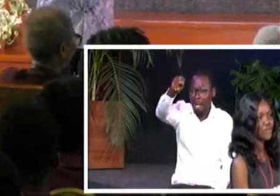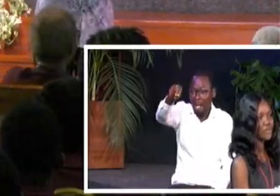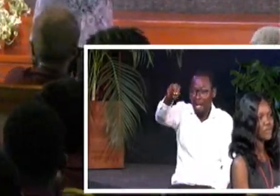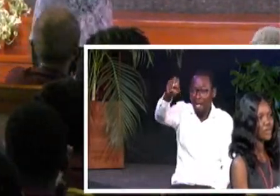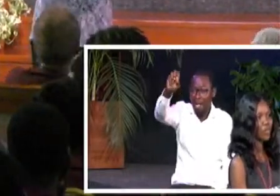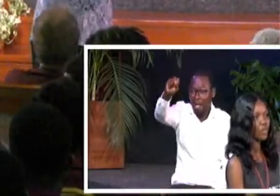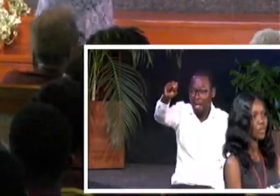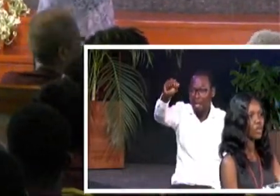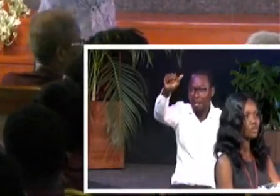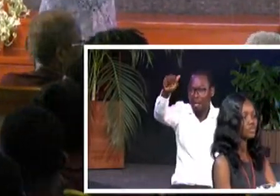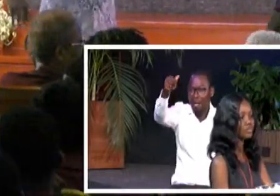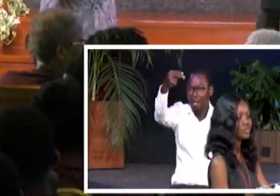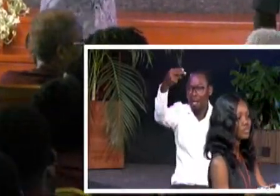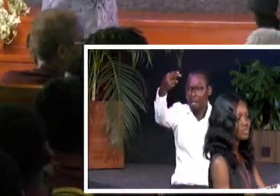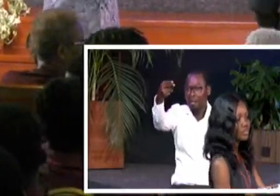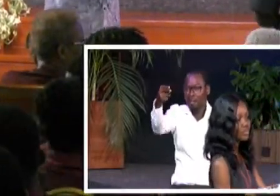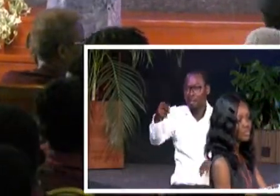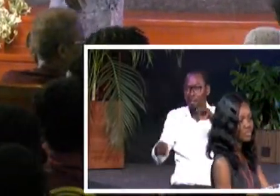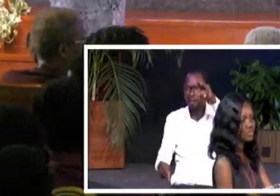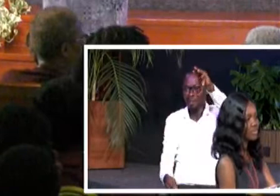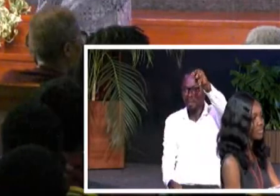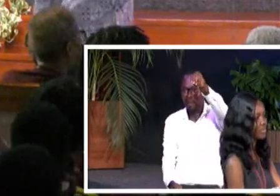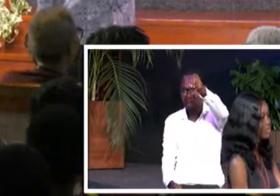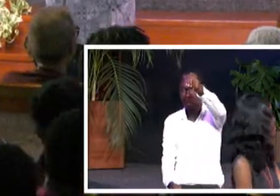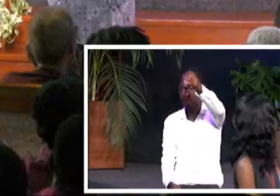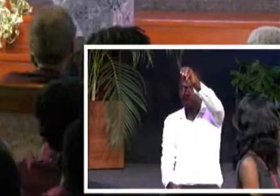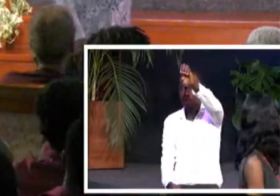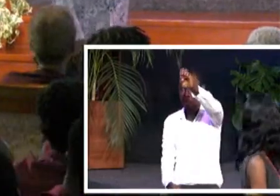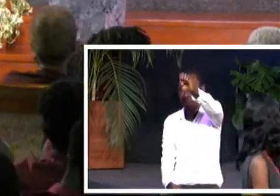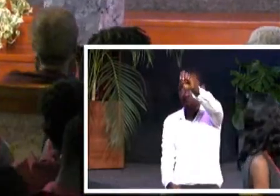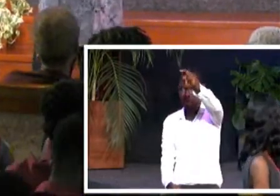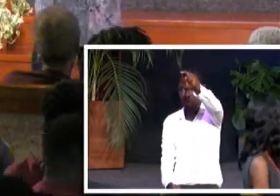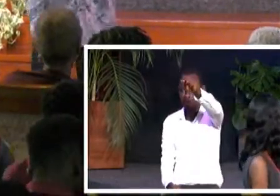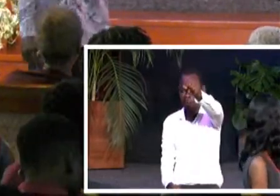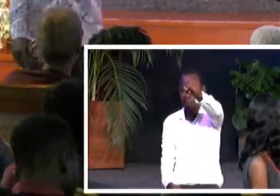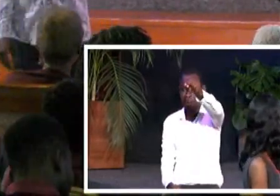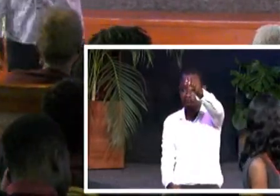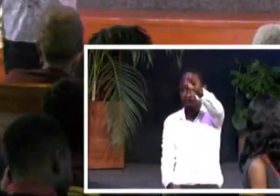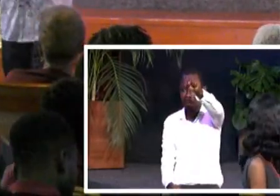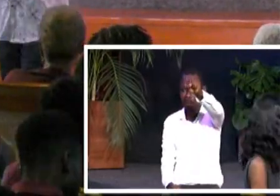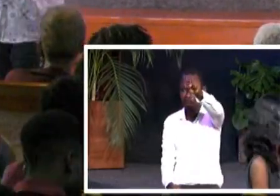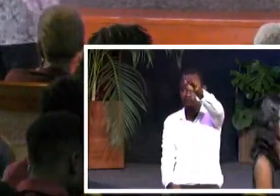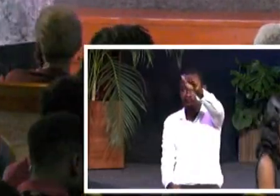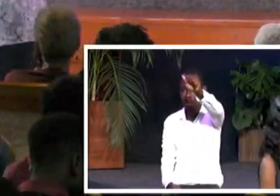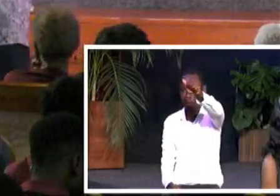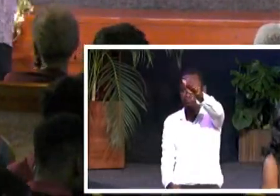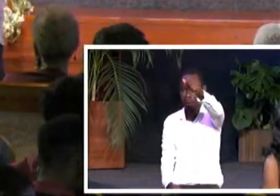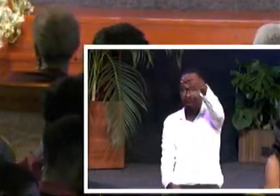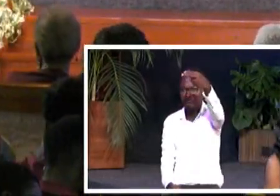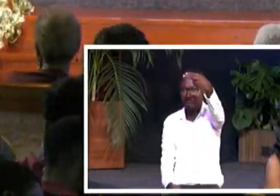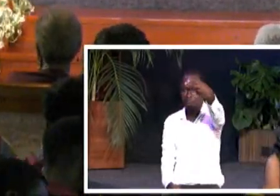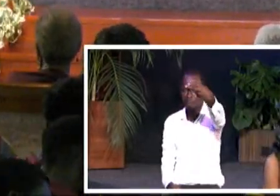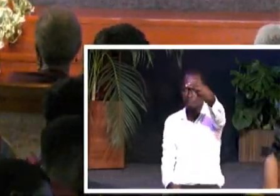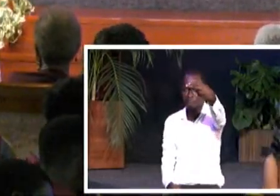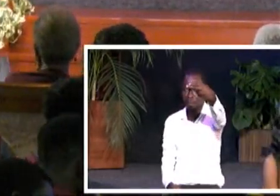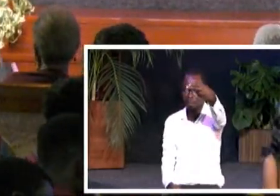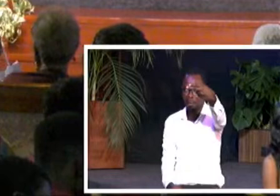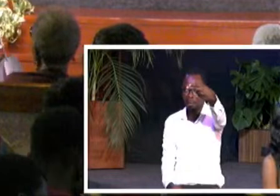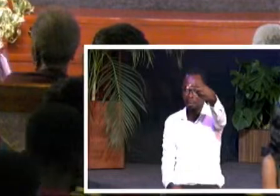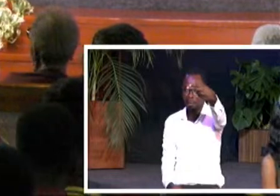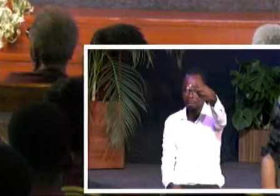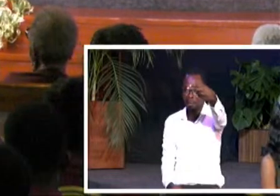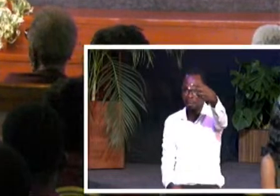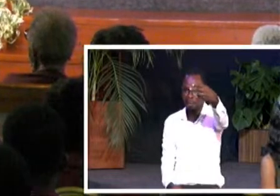not one of these three, I'll put it back and give it to the next person I pick. First